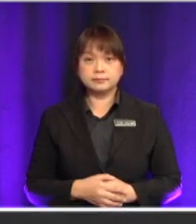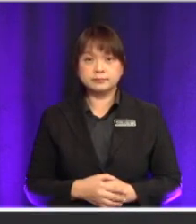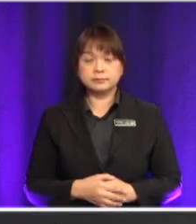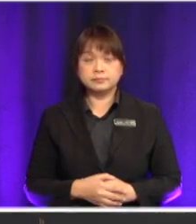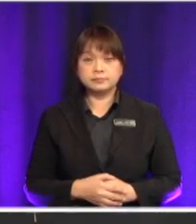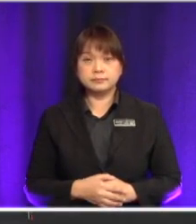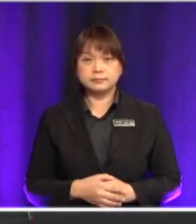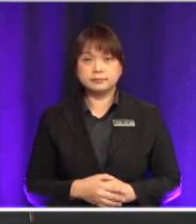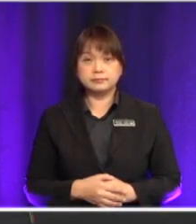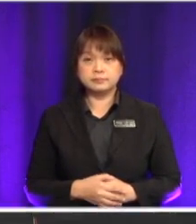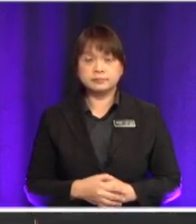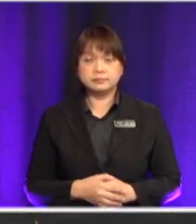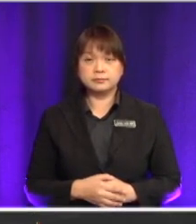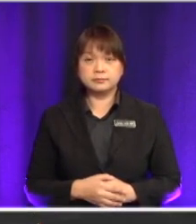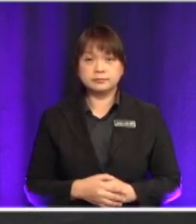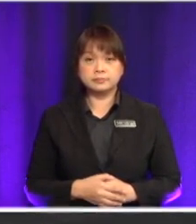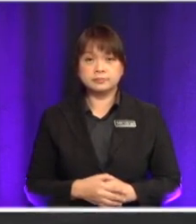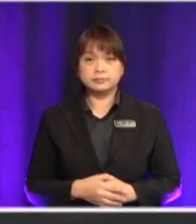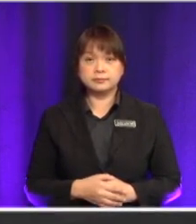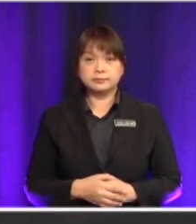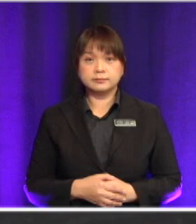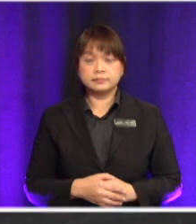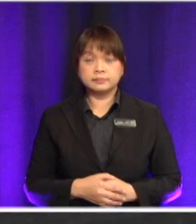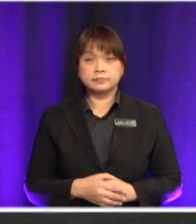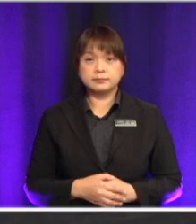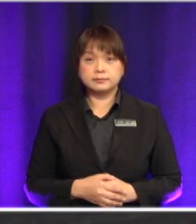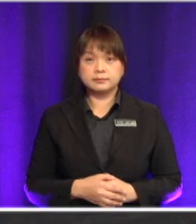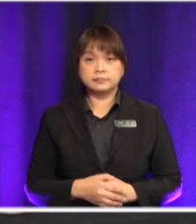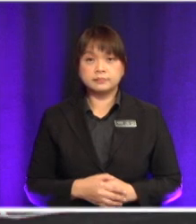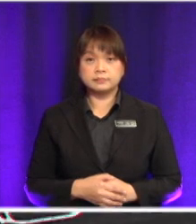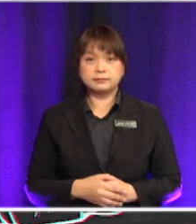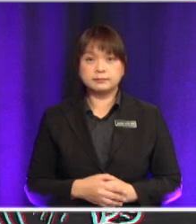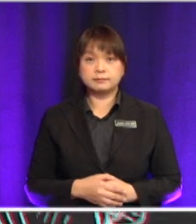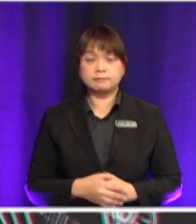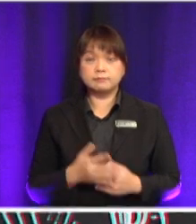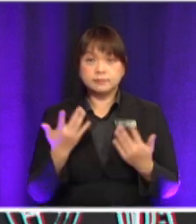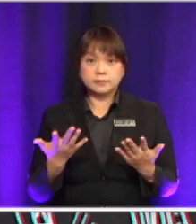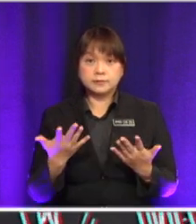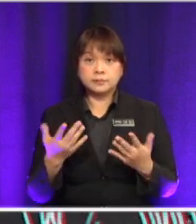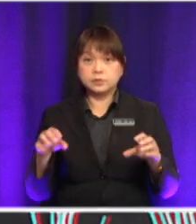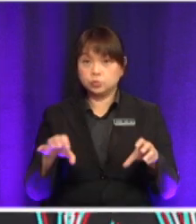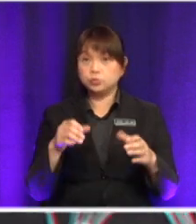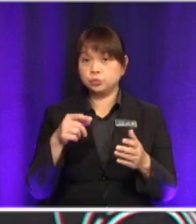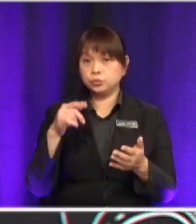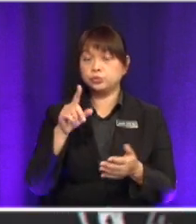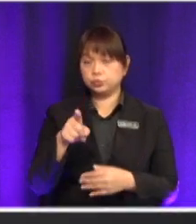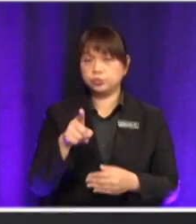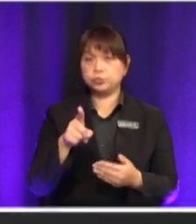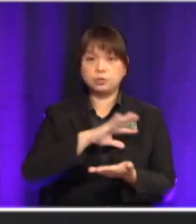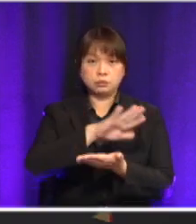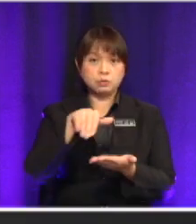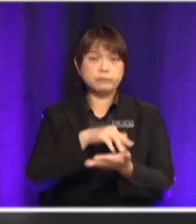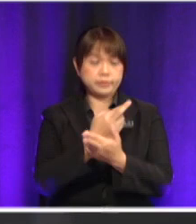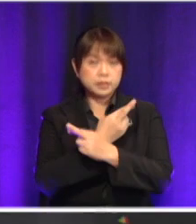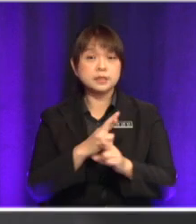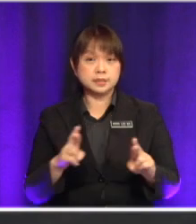out if the questions or the sentences are true or false? Thumbs up, everyone. Let me see if you guys are ready. All